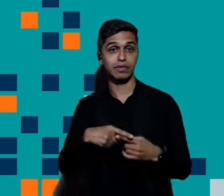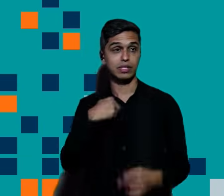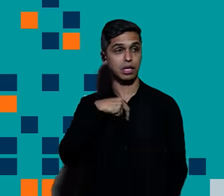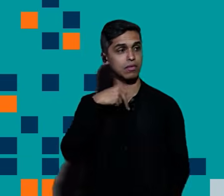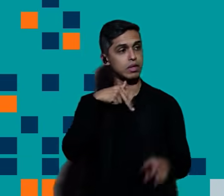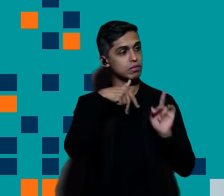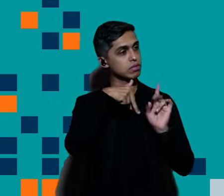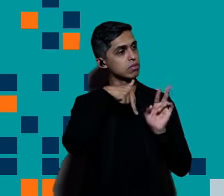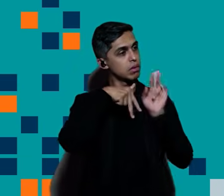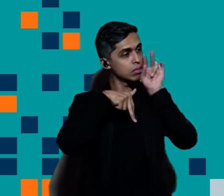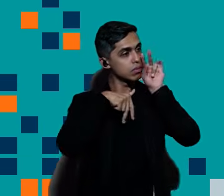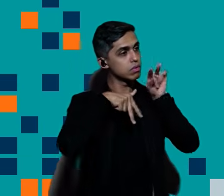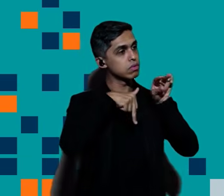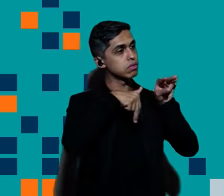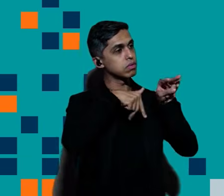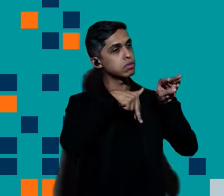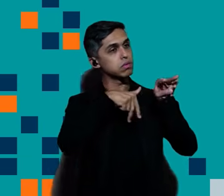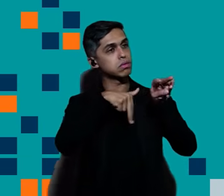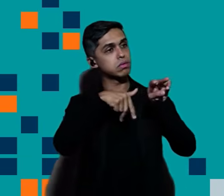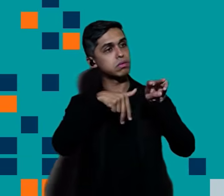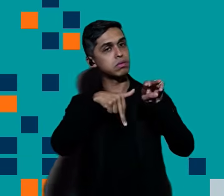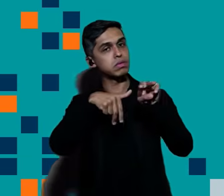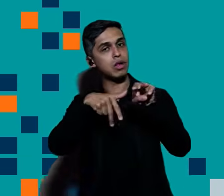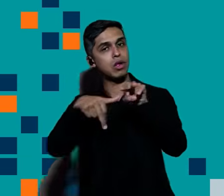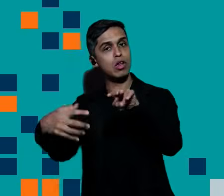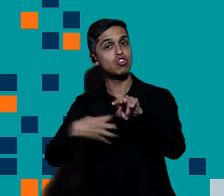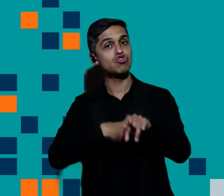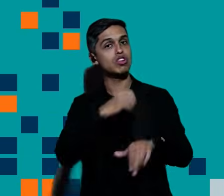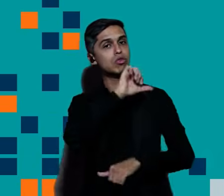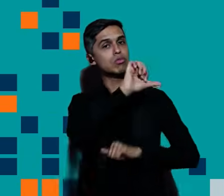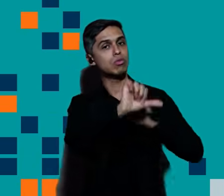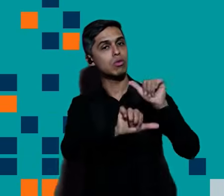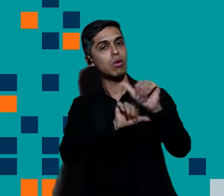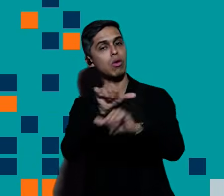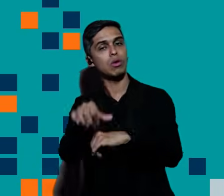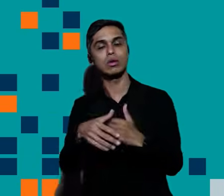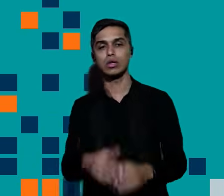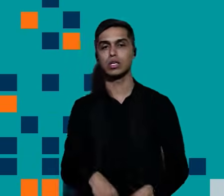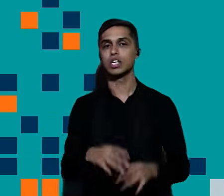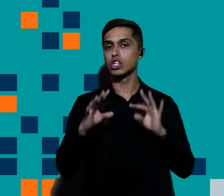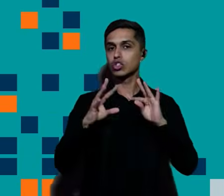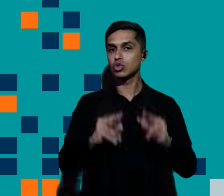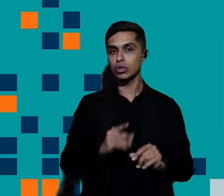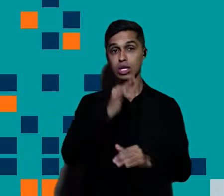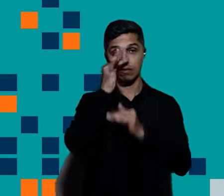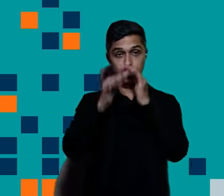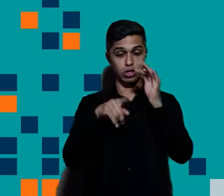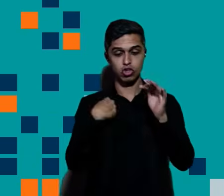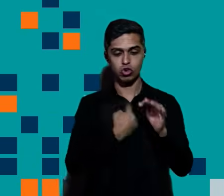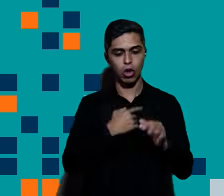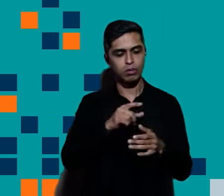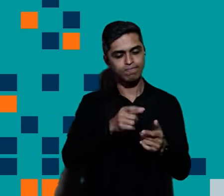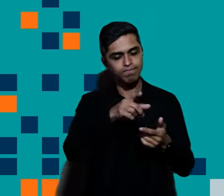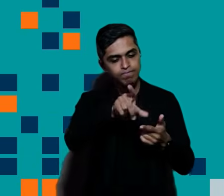been chosen very, very specifically because of their scent and their color that's changing.